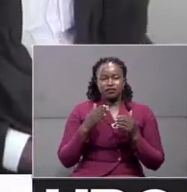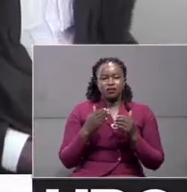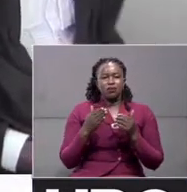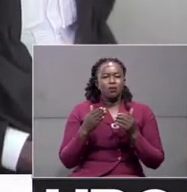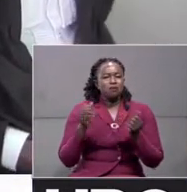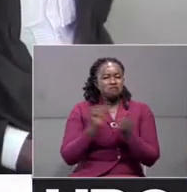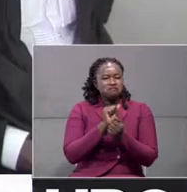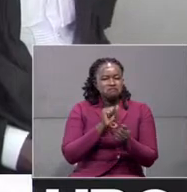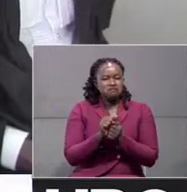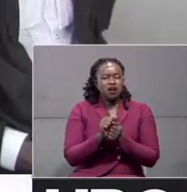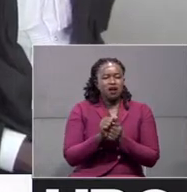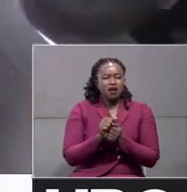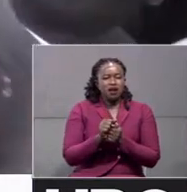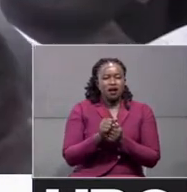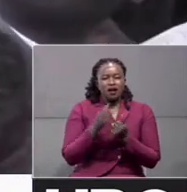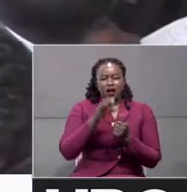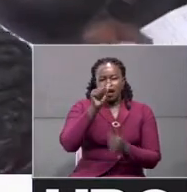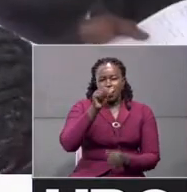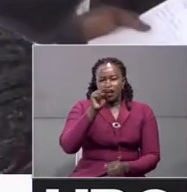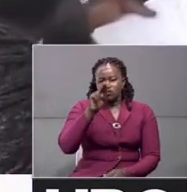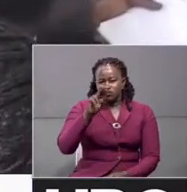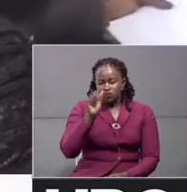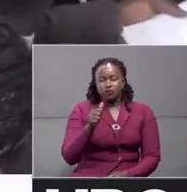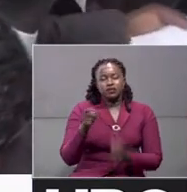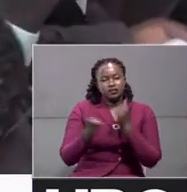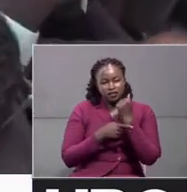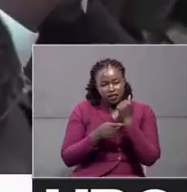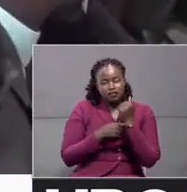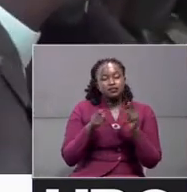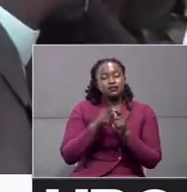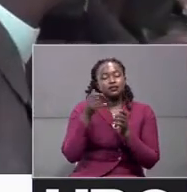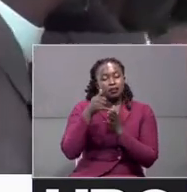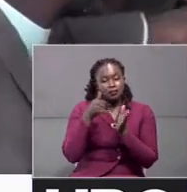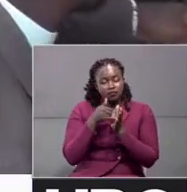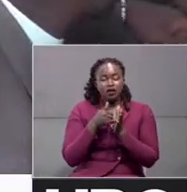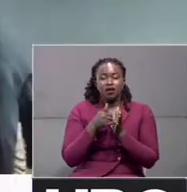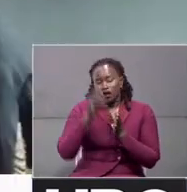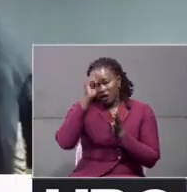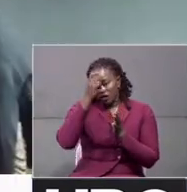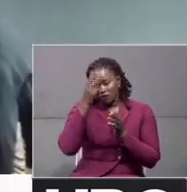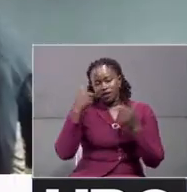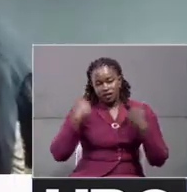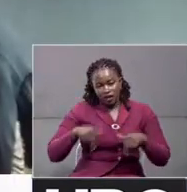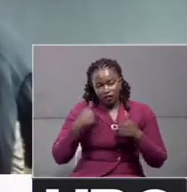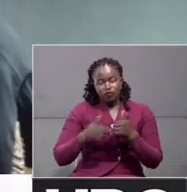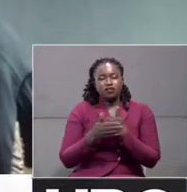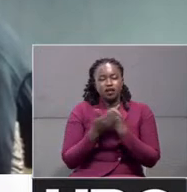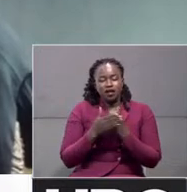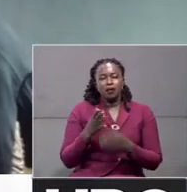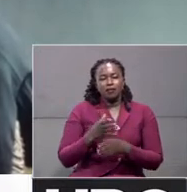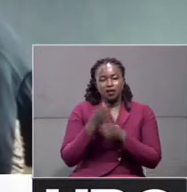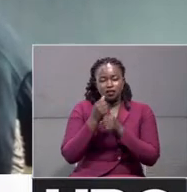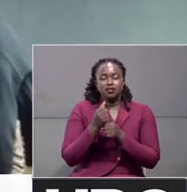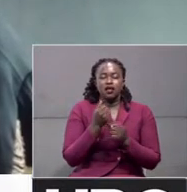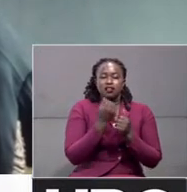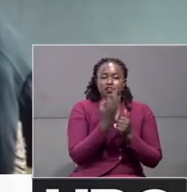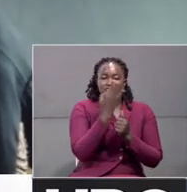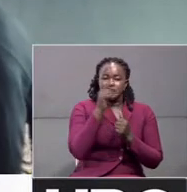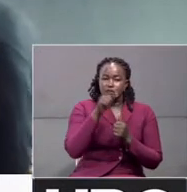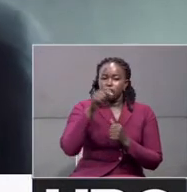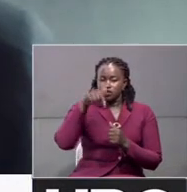sex, especially to males, and its implications on the government's health care budget. 13.7 of